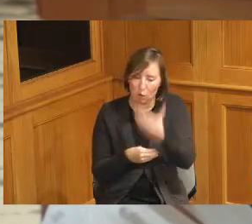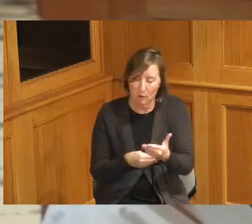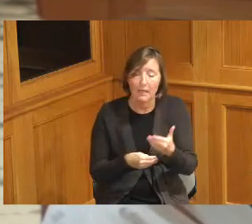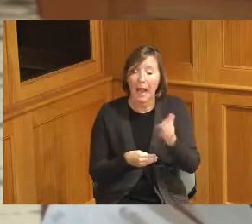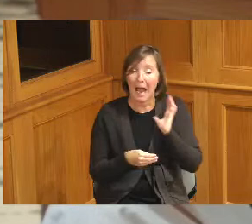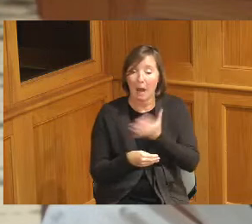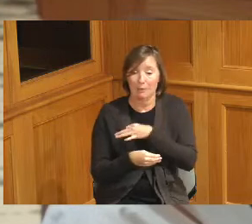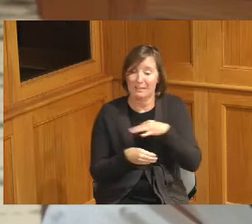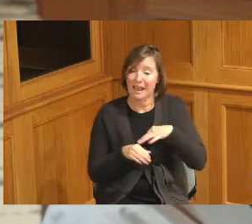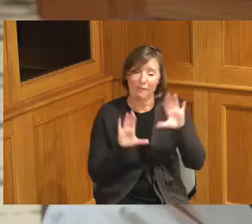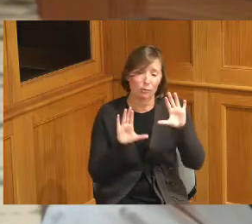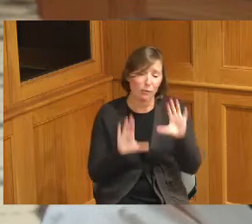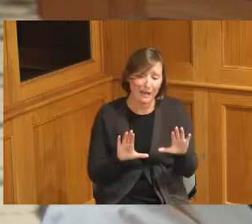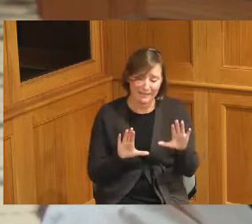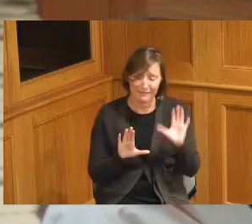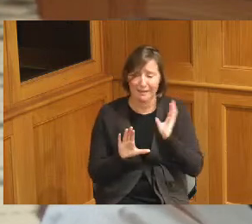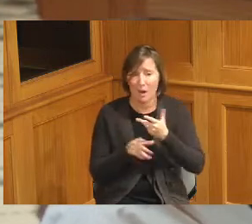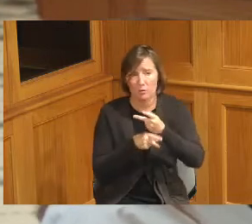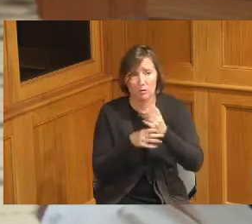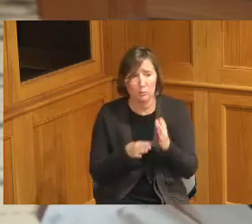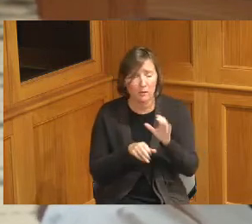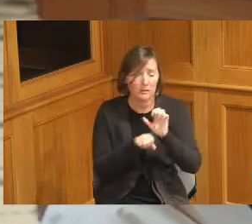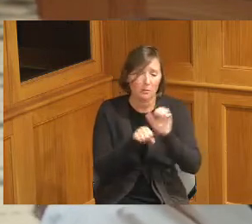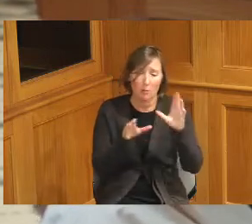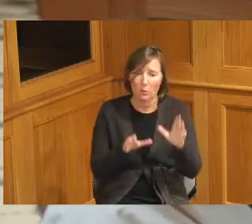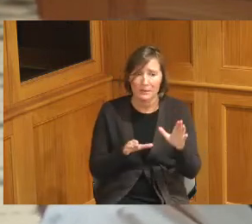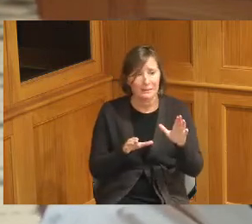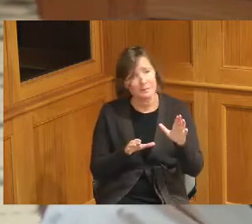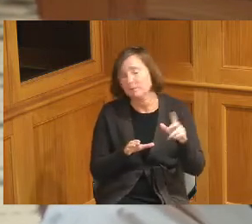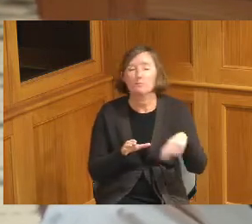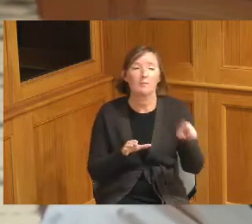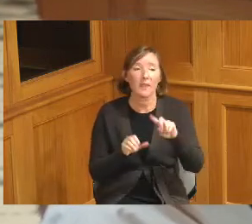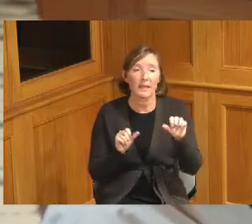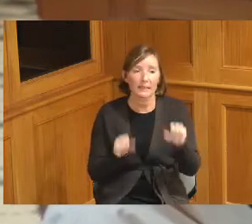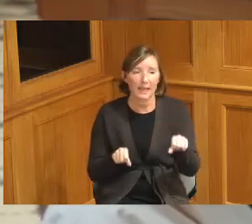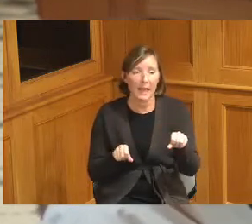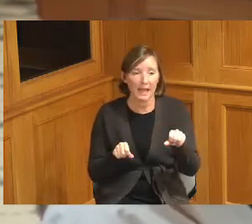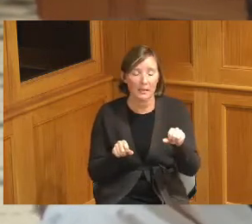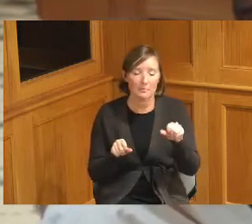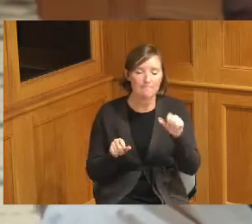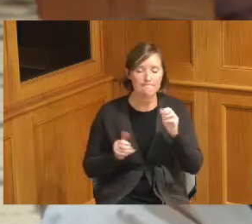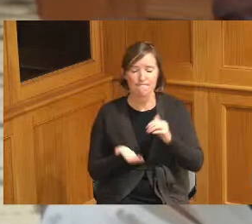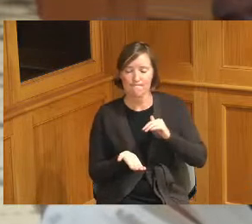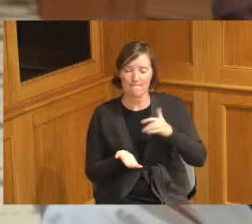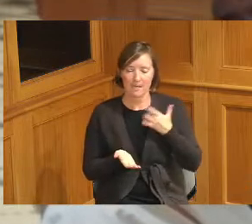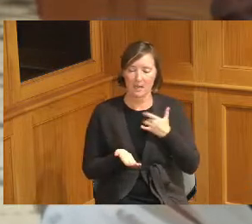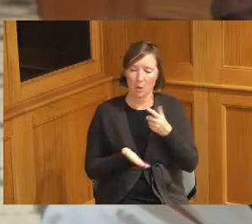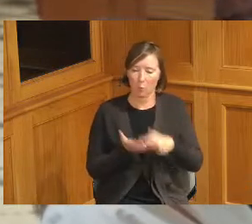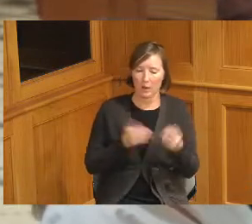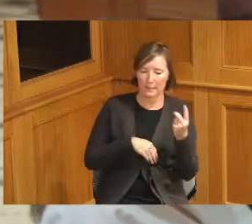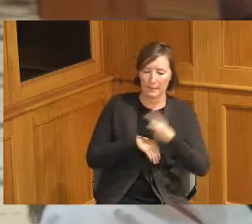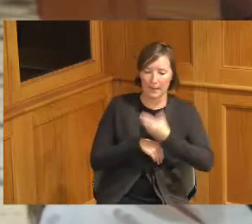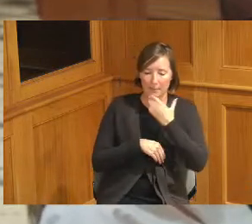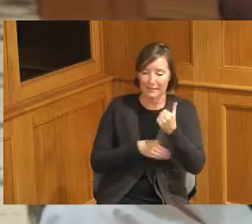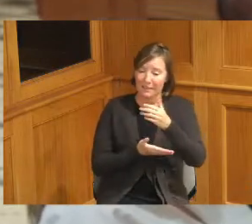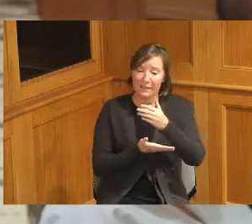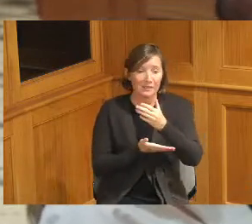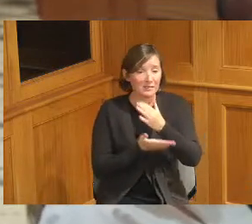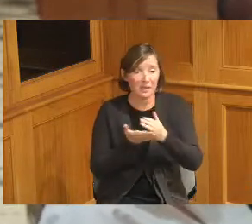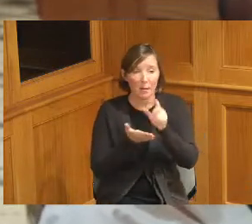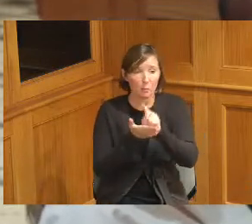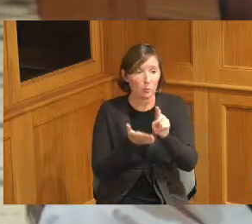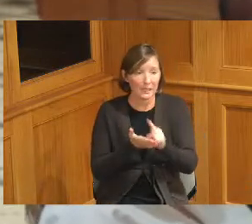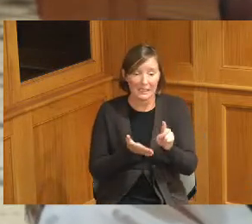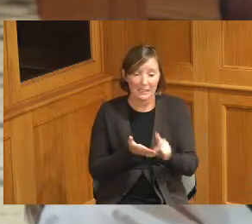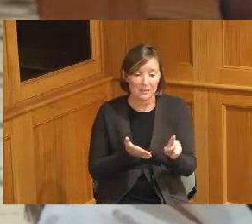the supervisors of those employees are able to determine what days. There's some days or some weeks when people have